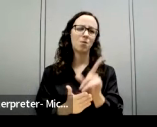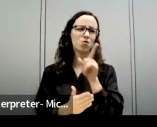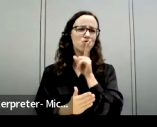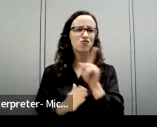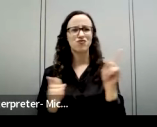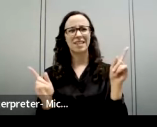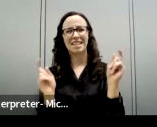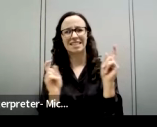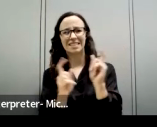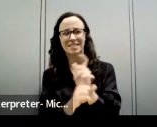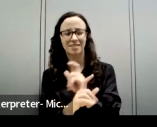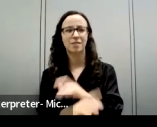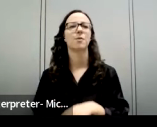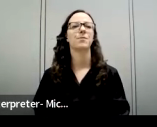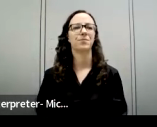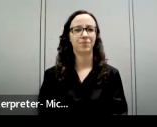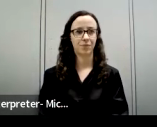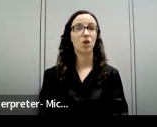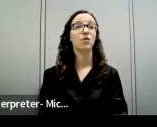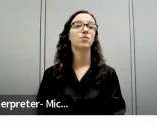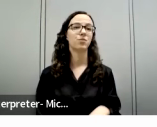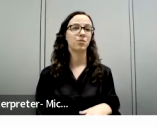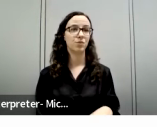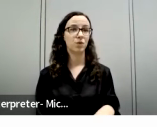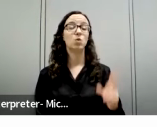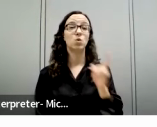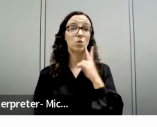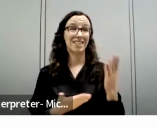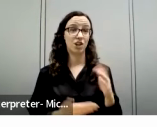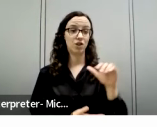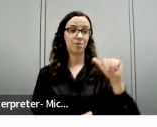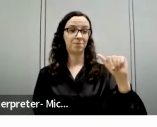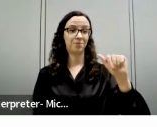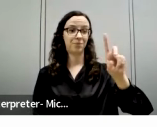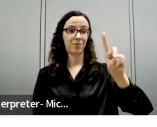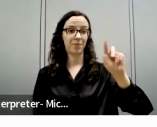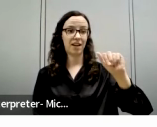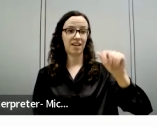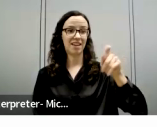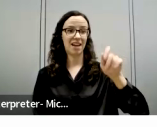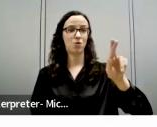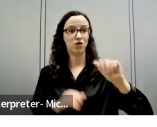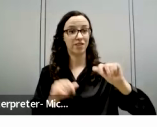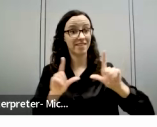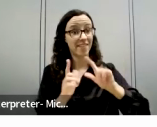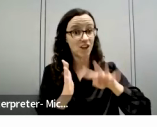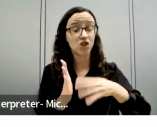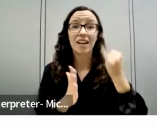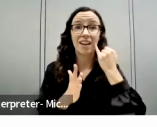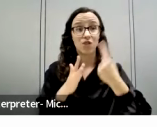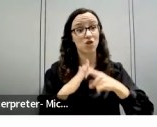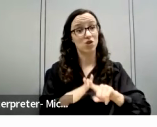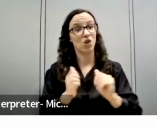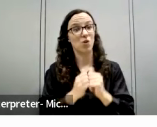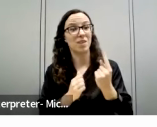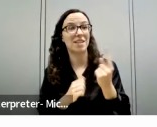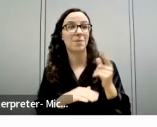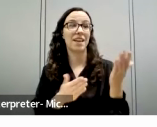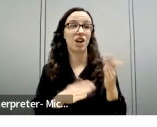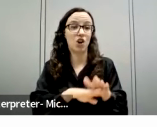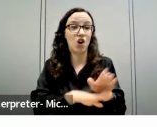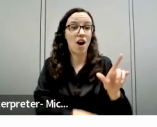doing that. So if we go here, you can see on the adapter's license chart, if you are starting with something that is over here on the